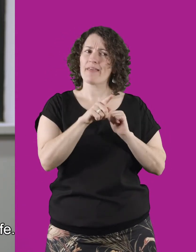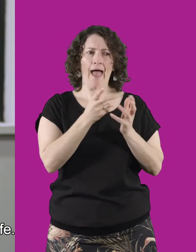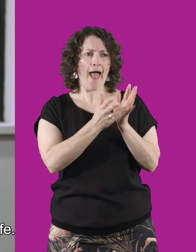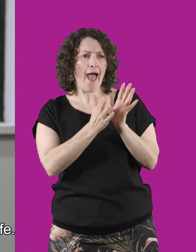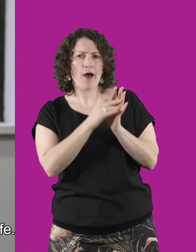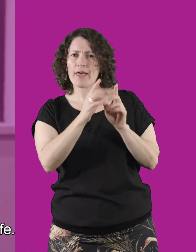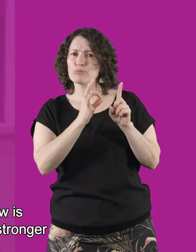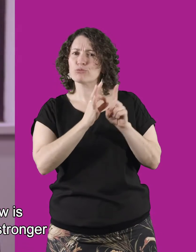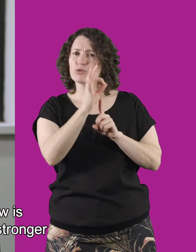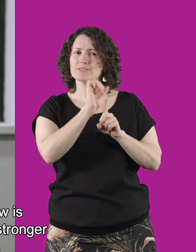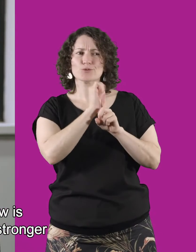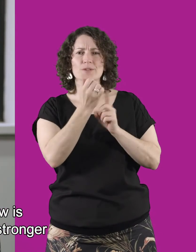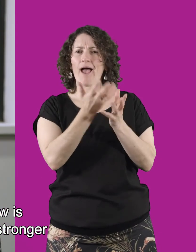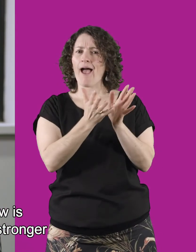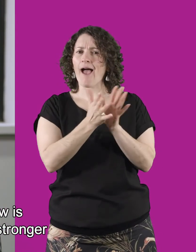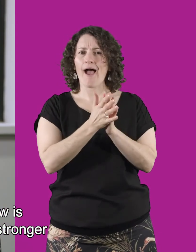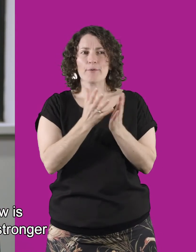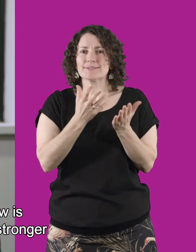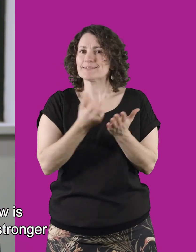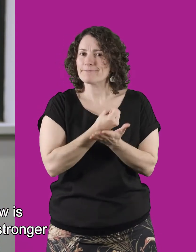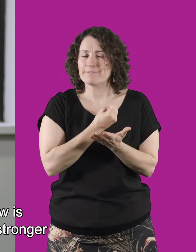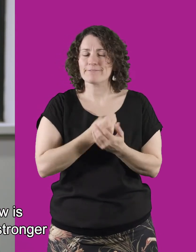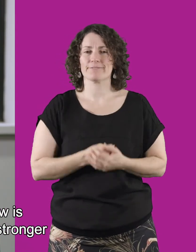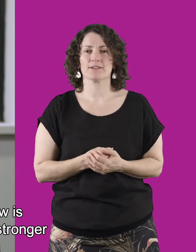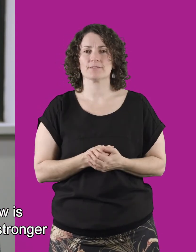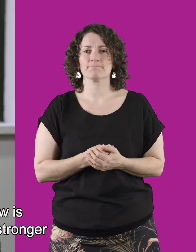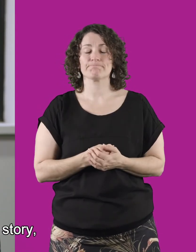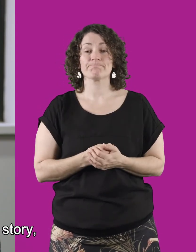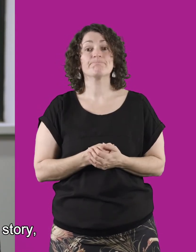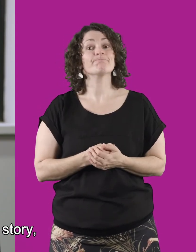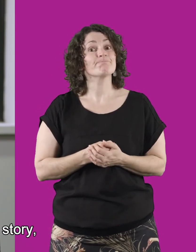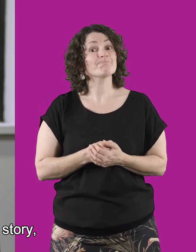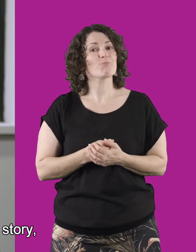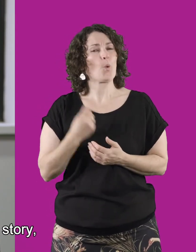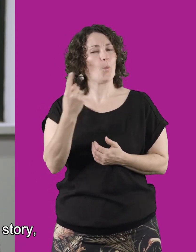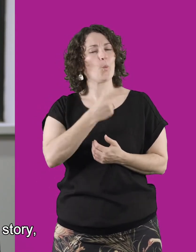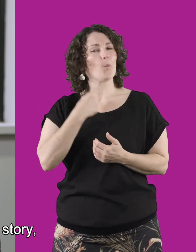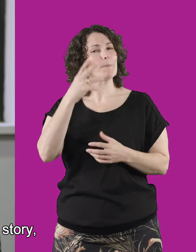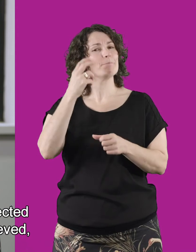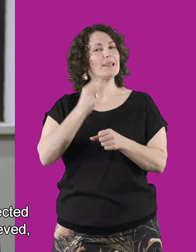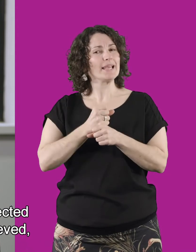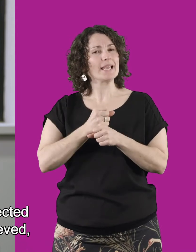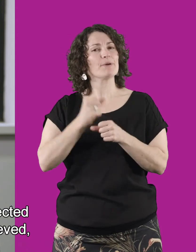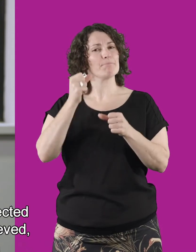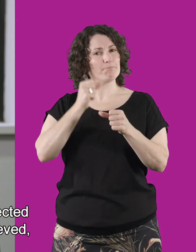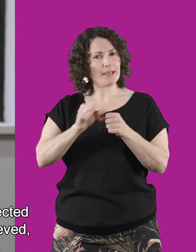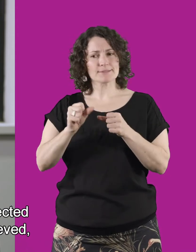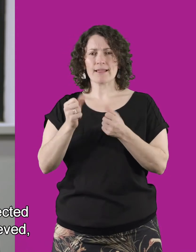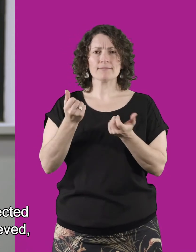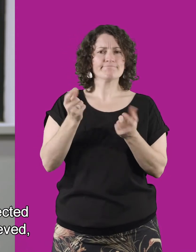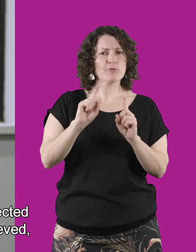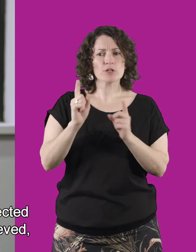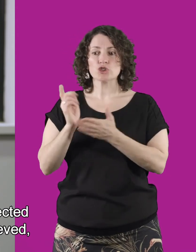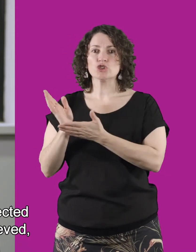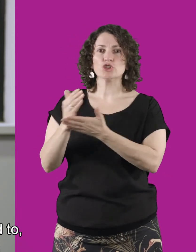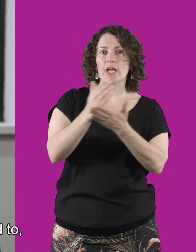in getting safe. What we know is that women feel stronger by sharing their story, by being respected and